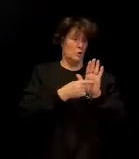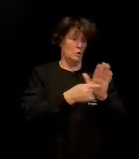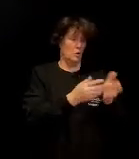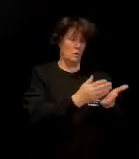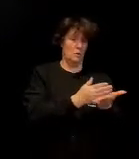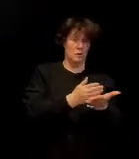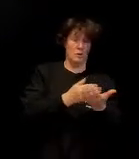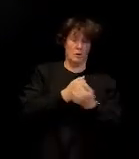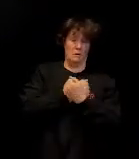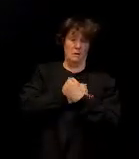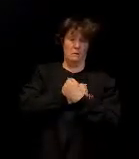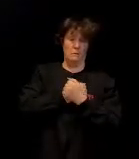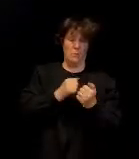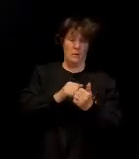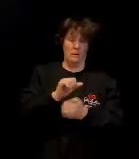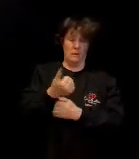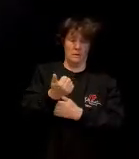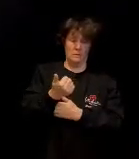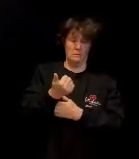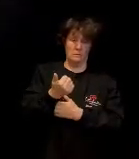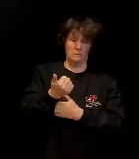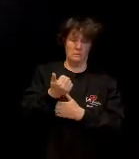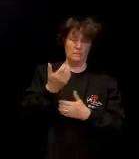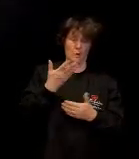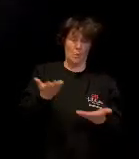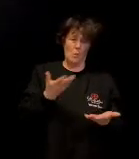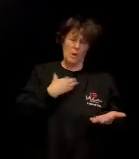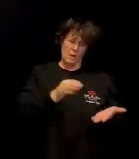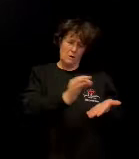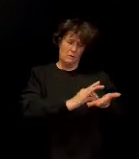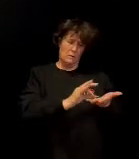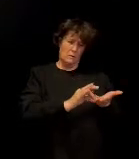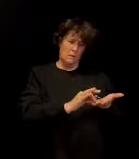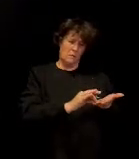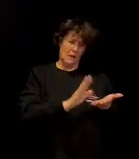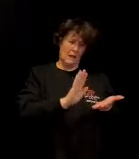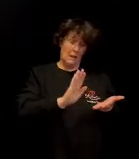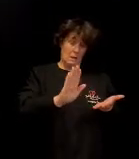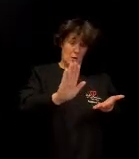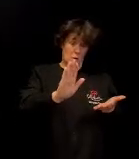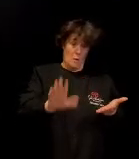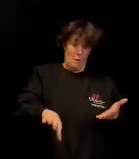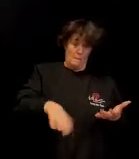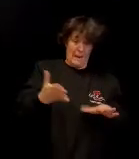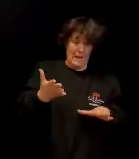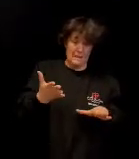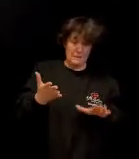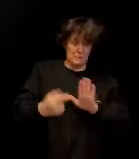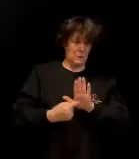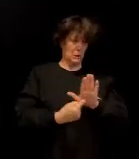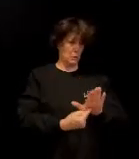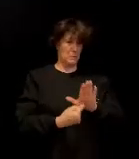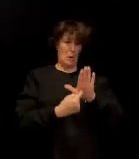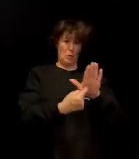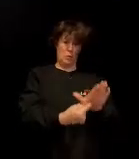shown. Really what I wrote down here is let your mess be exposed. It's